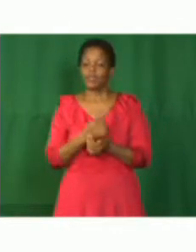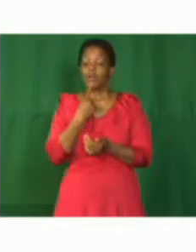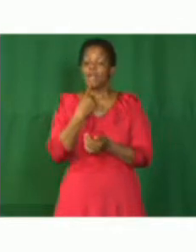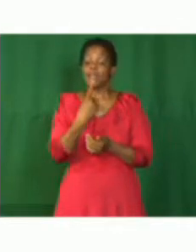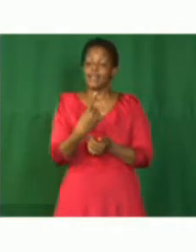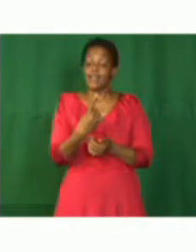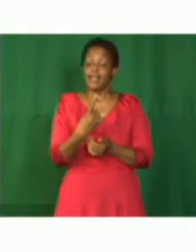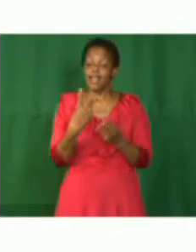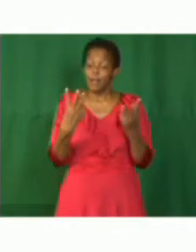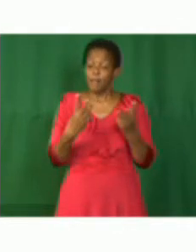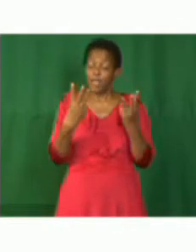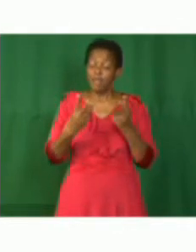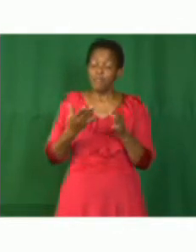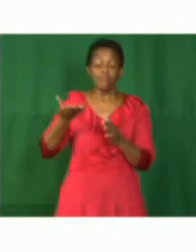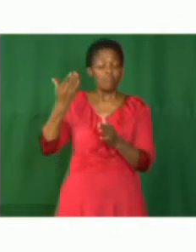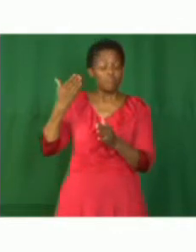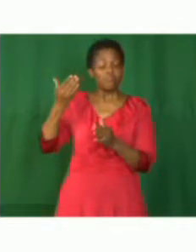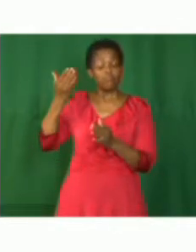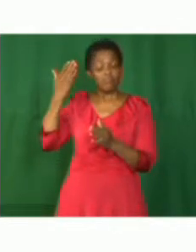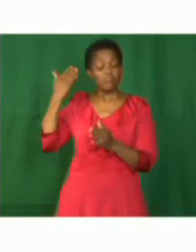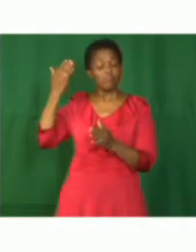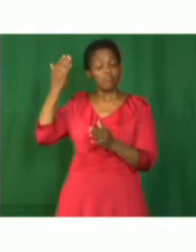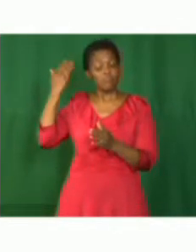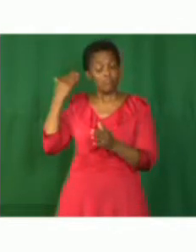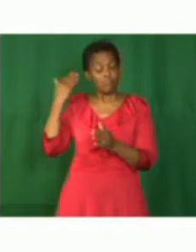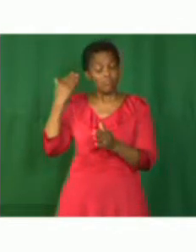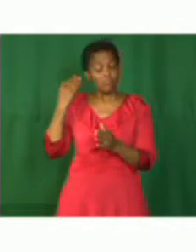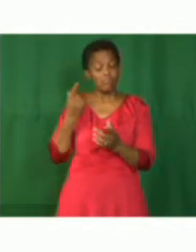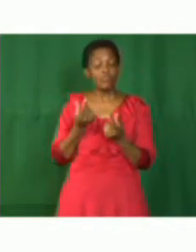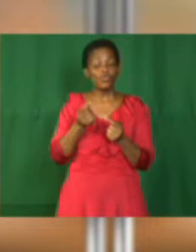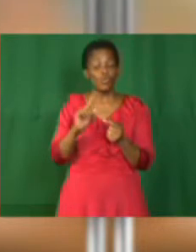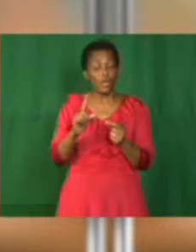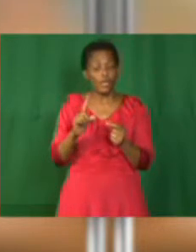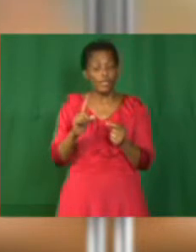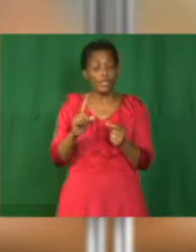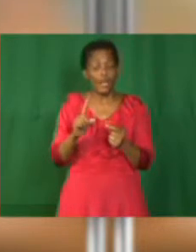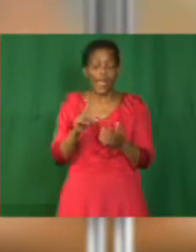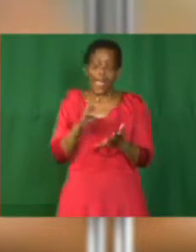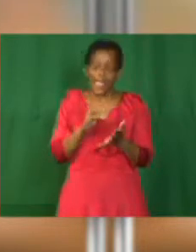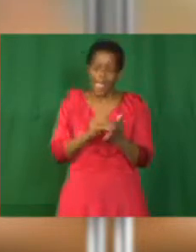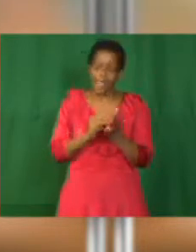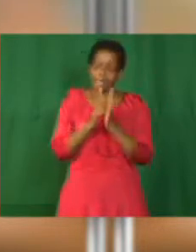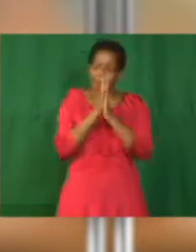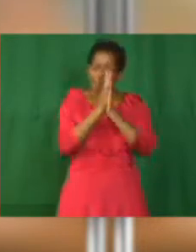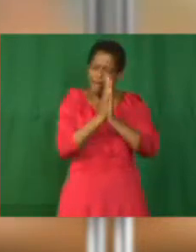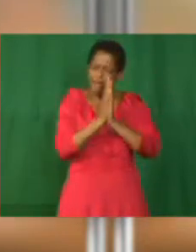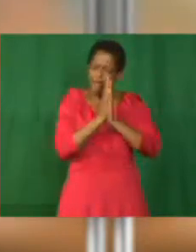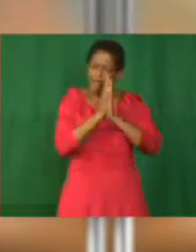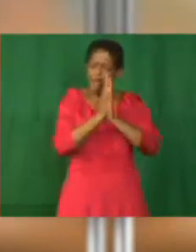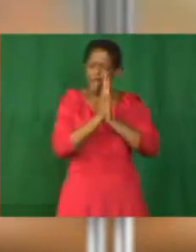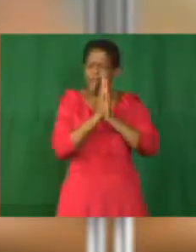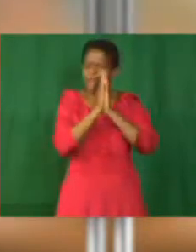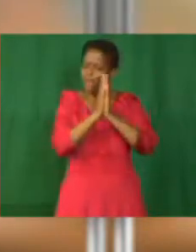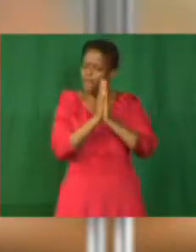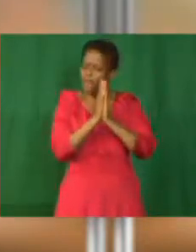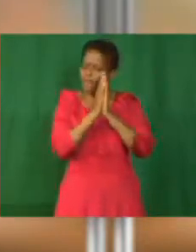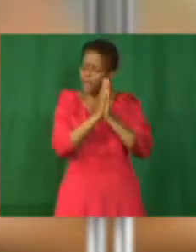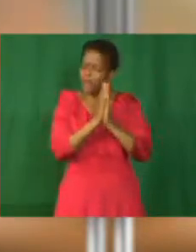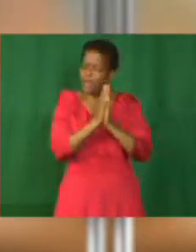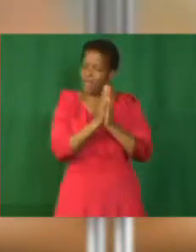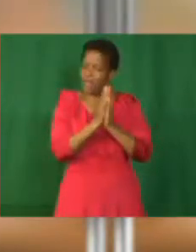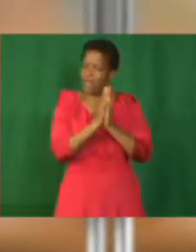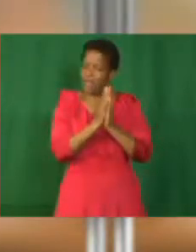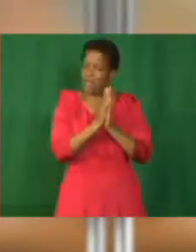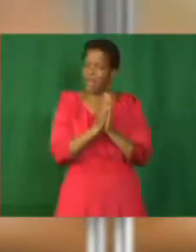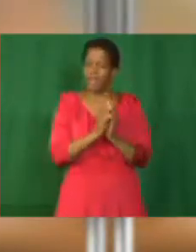would have regular prayer sessions. They had both private prayer sessions